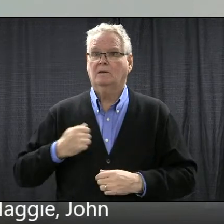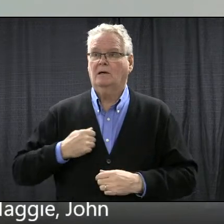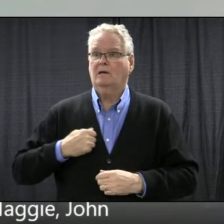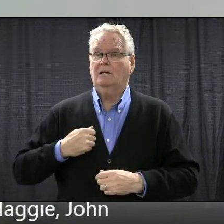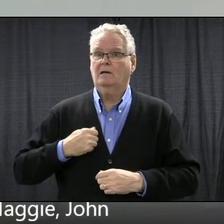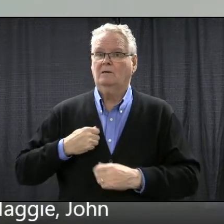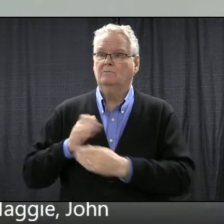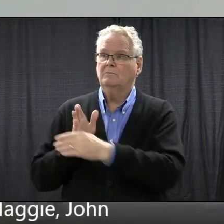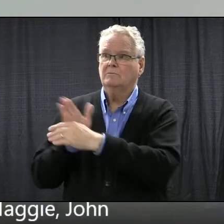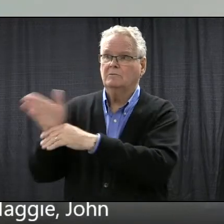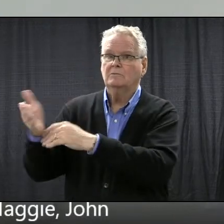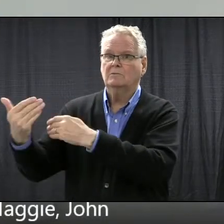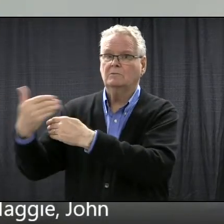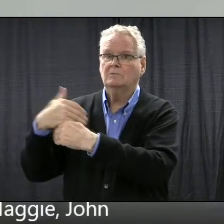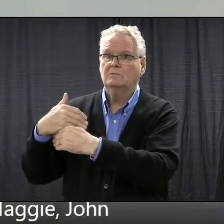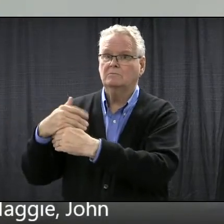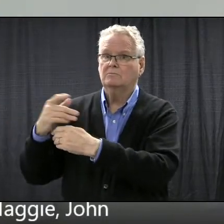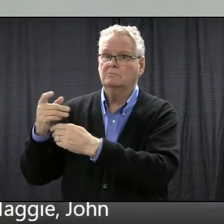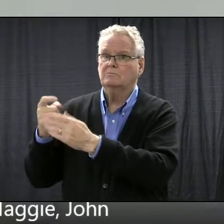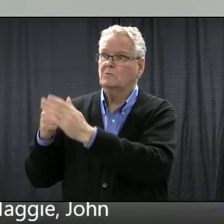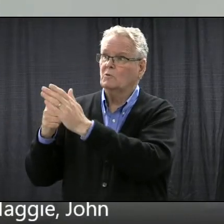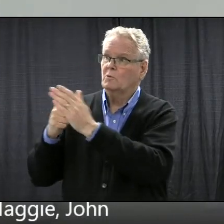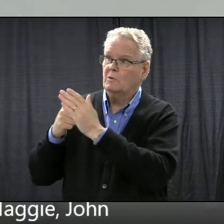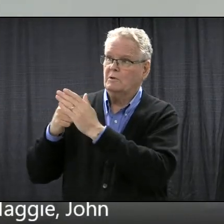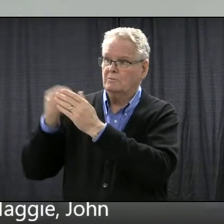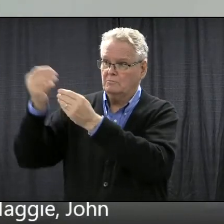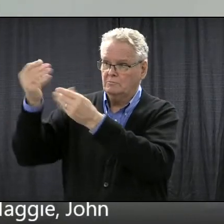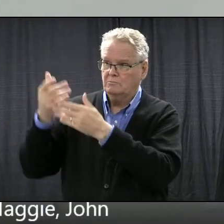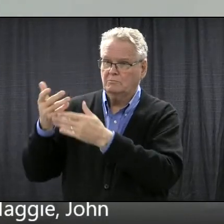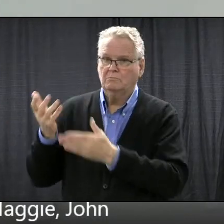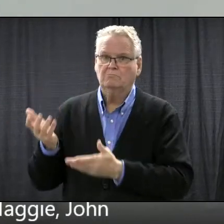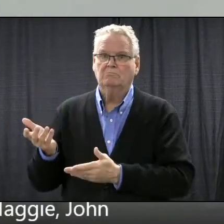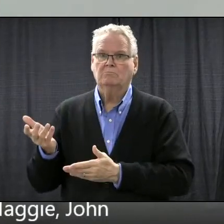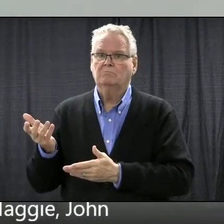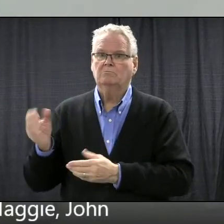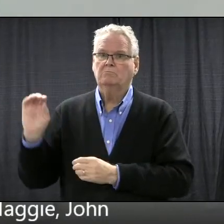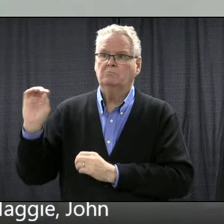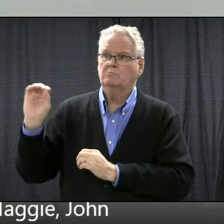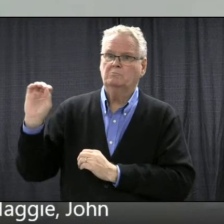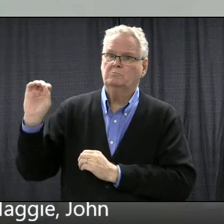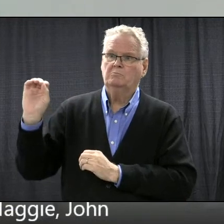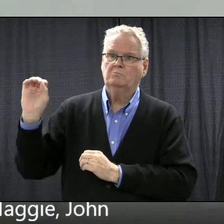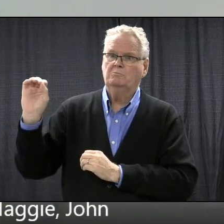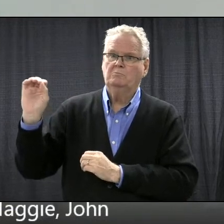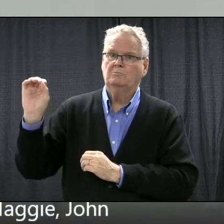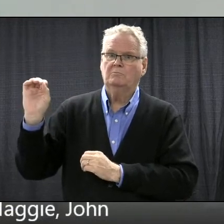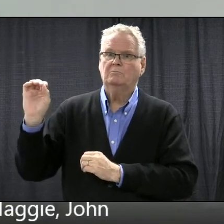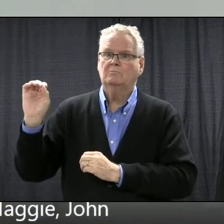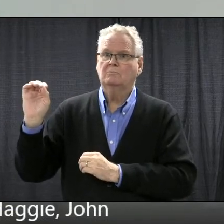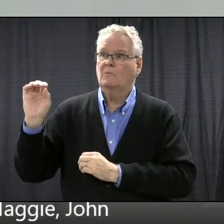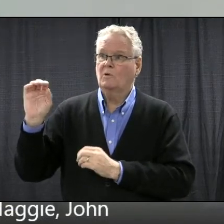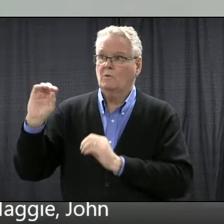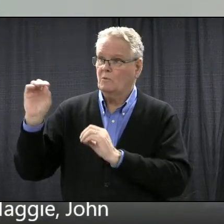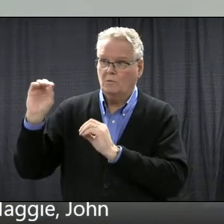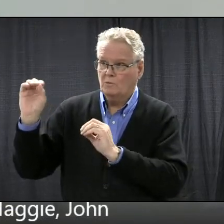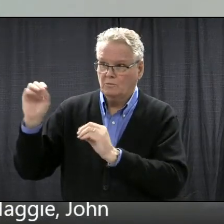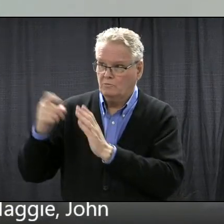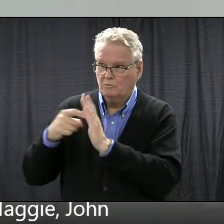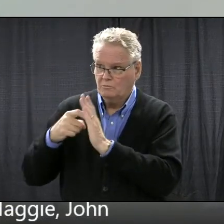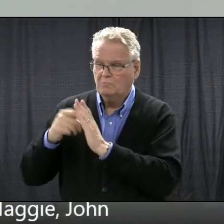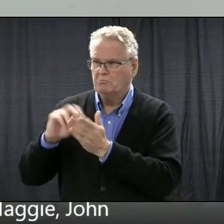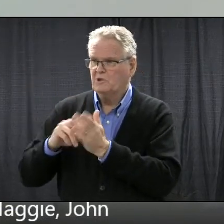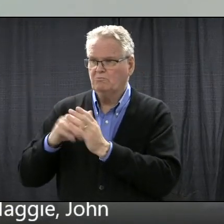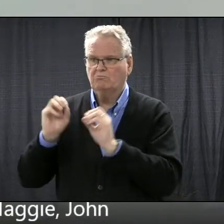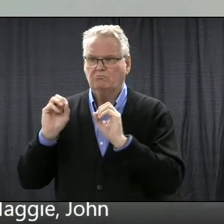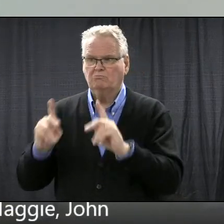has any specific requirements of them to do differently, they simply follow Newfoundland and